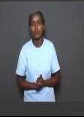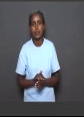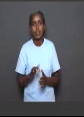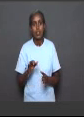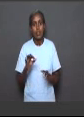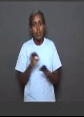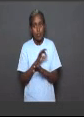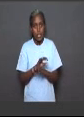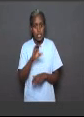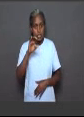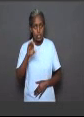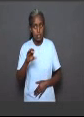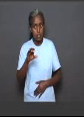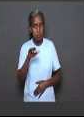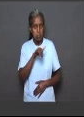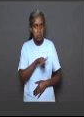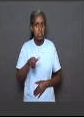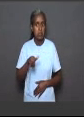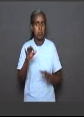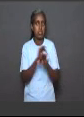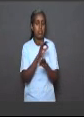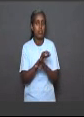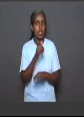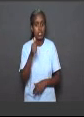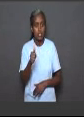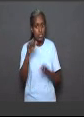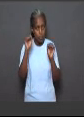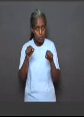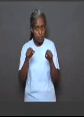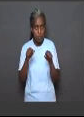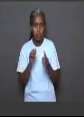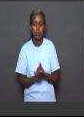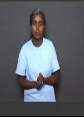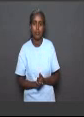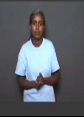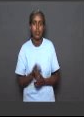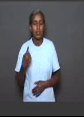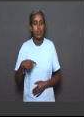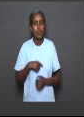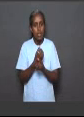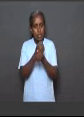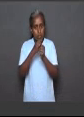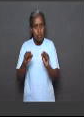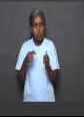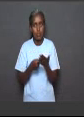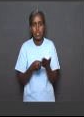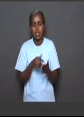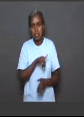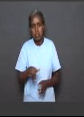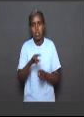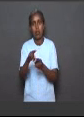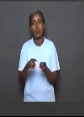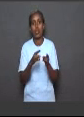Function C resembles function A, does it not? We can solve it in the same